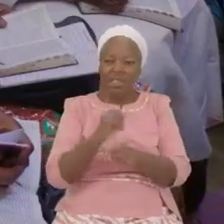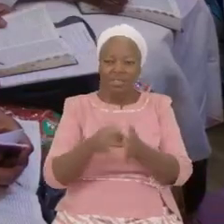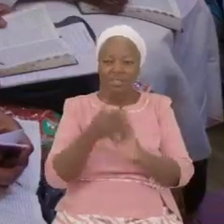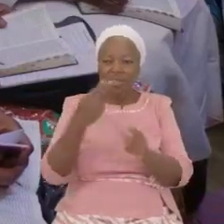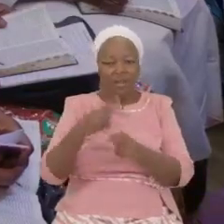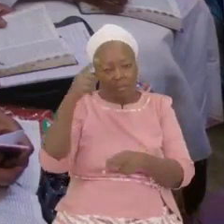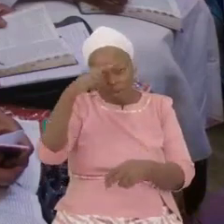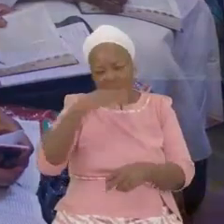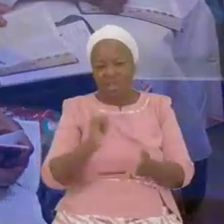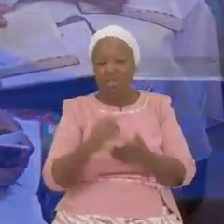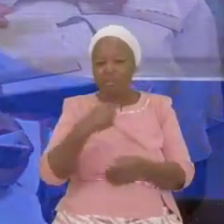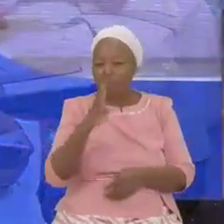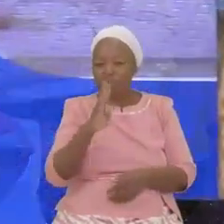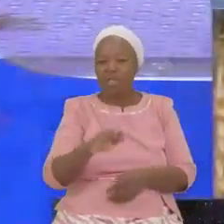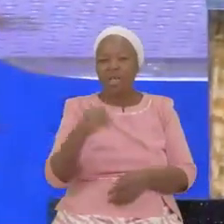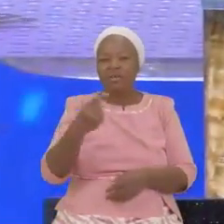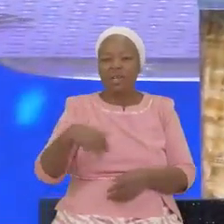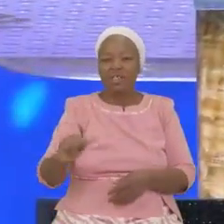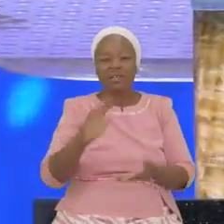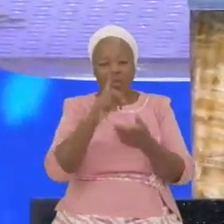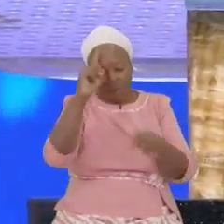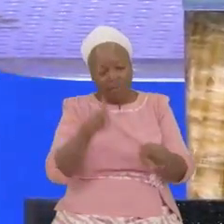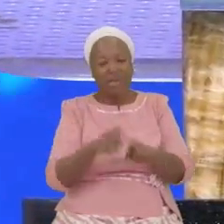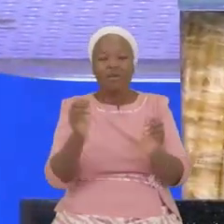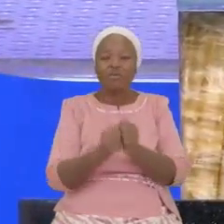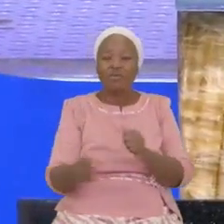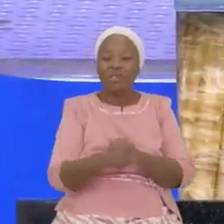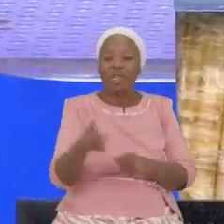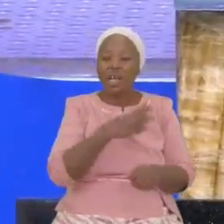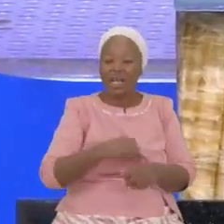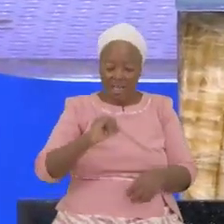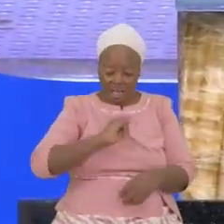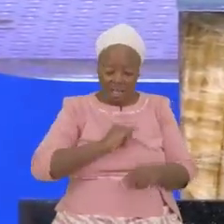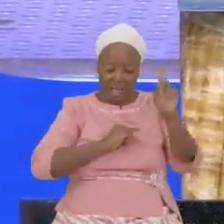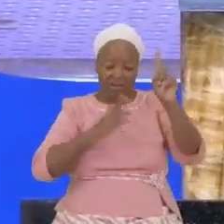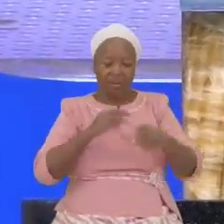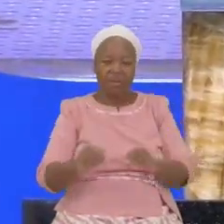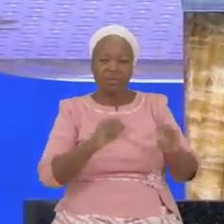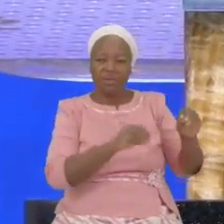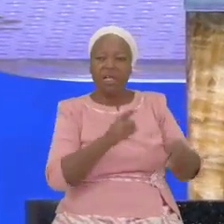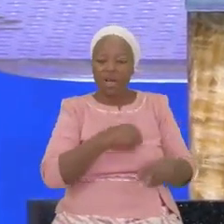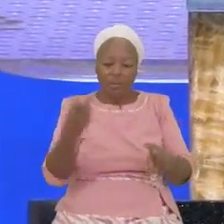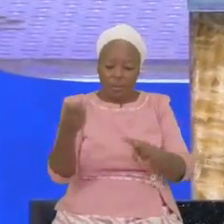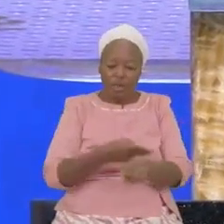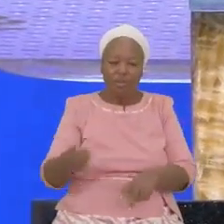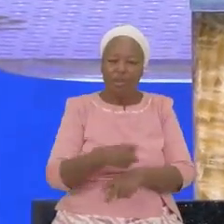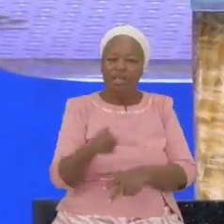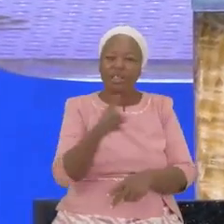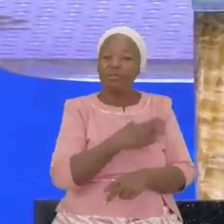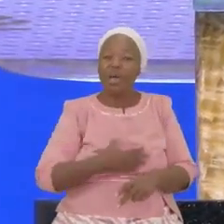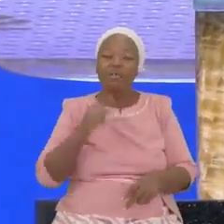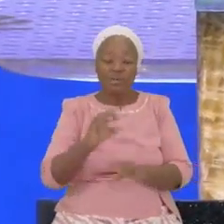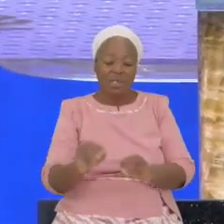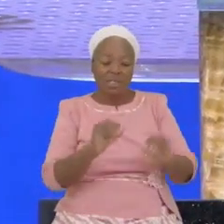everlasting covenant with them, and I will place them and multiply them, and will set